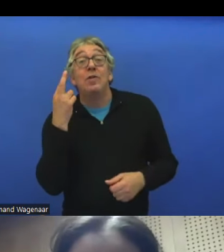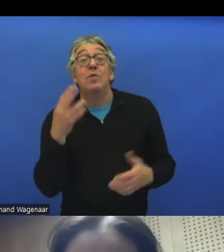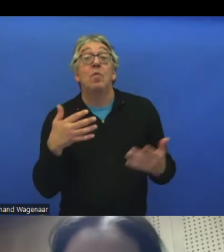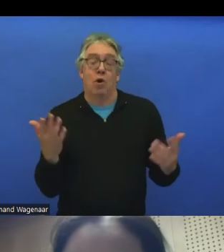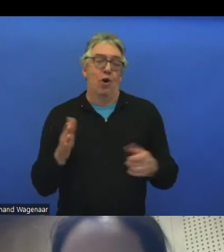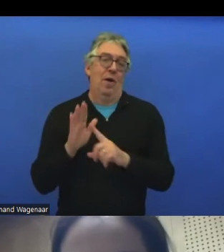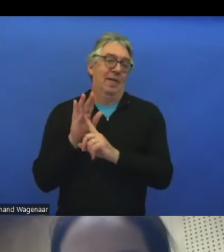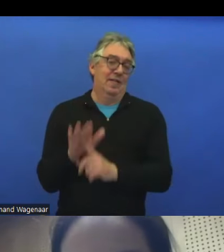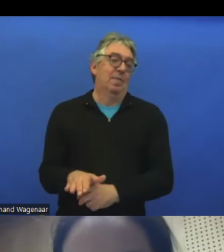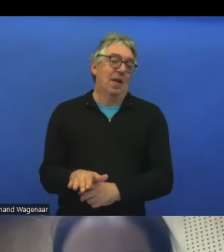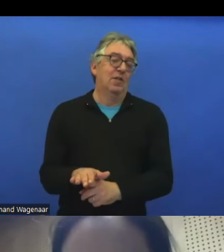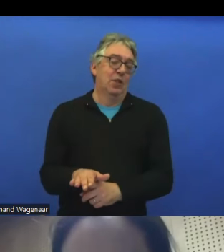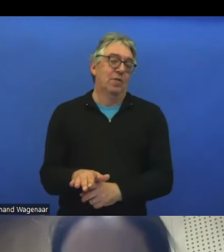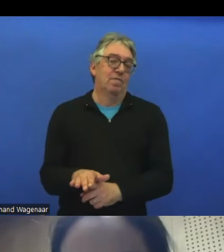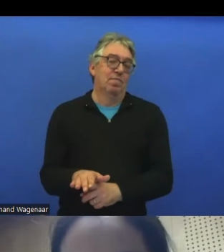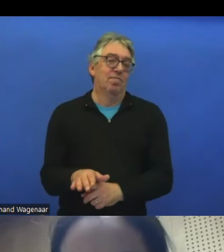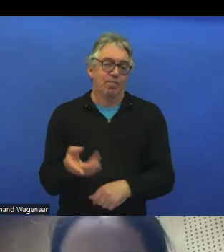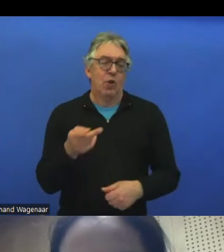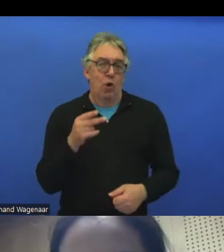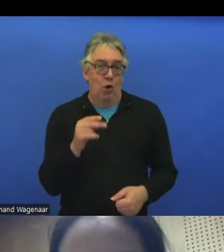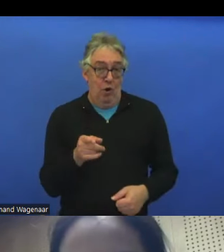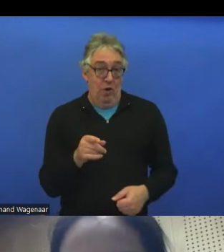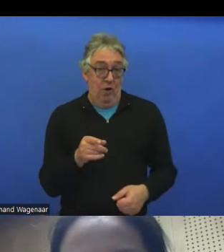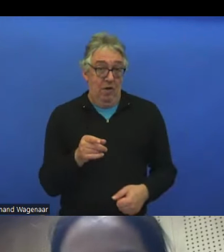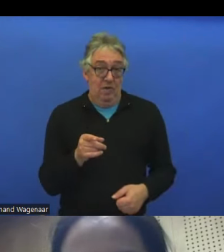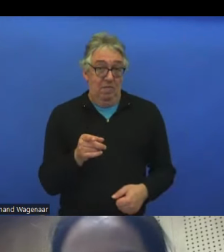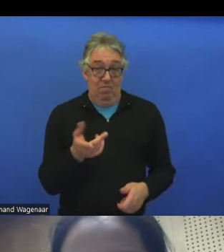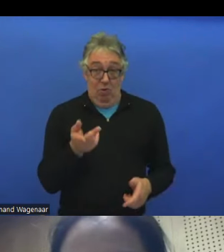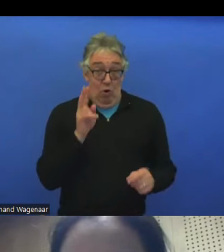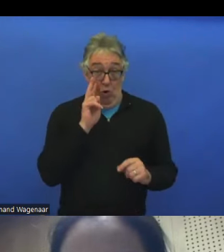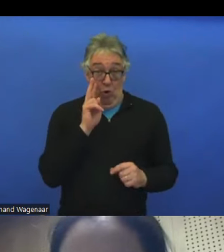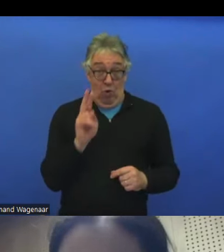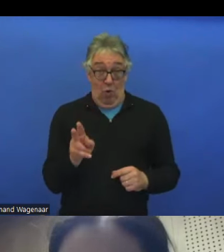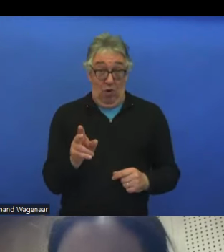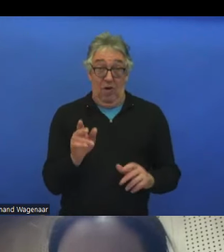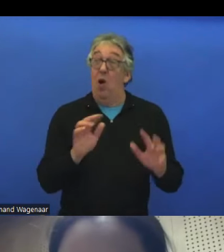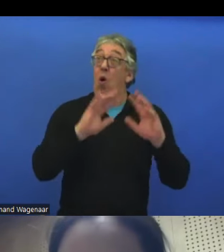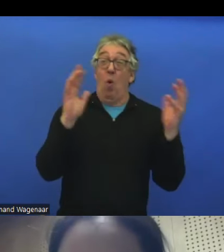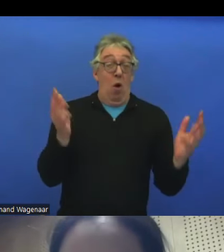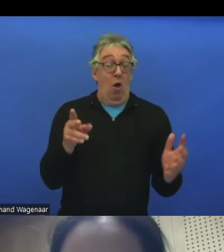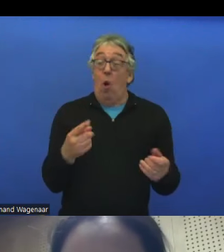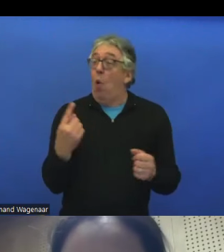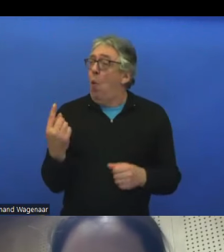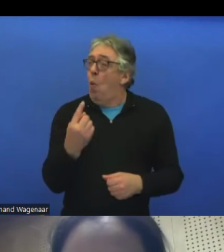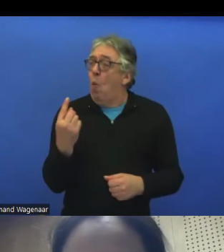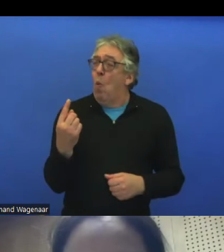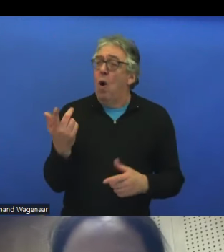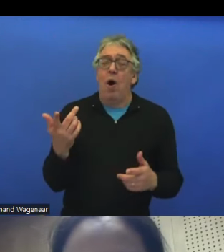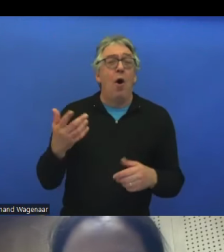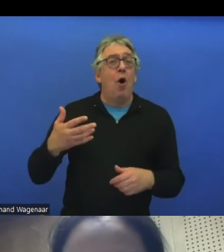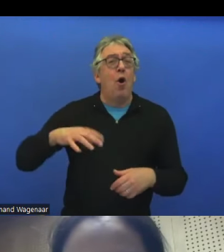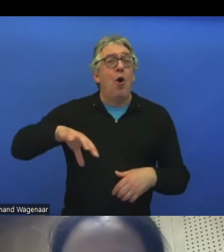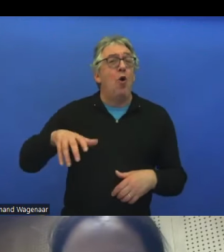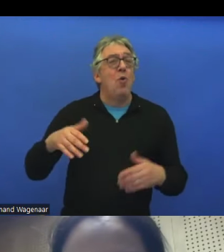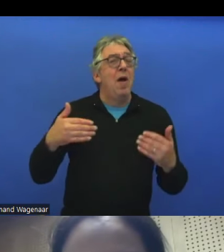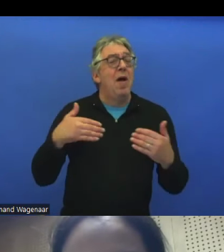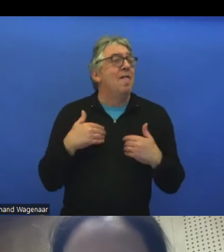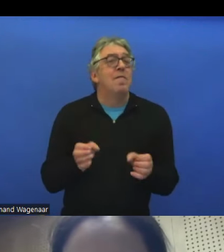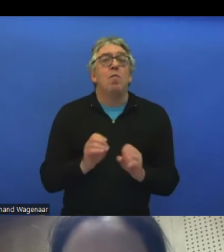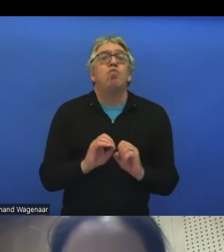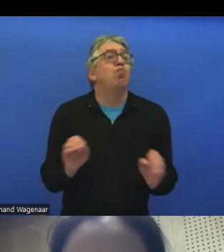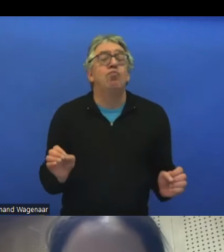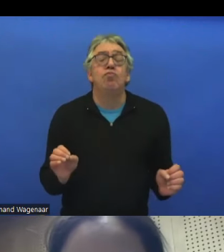evident when we look at the composition of the stateless population worldwide, because 75%